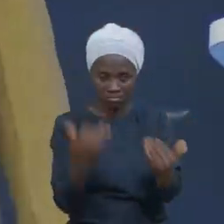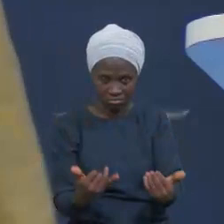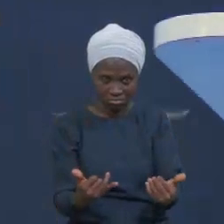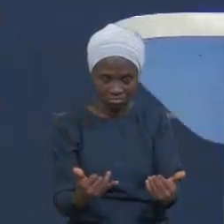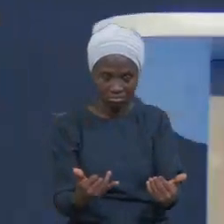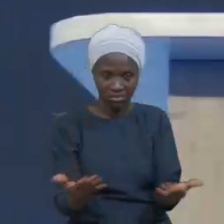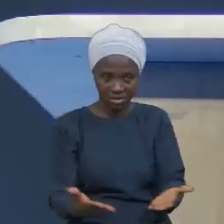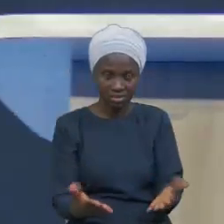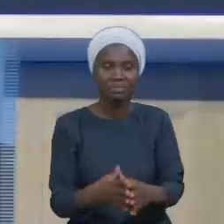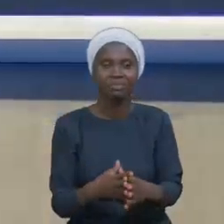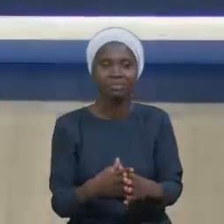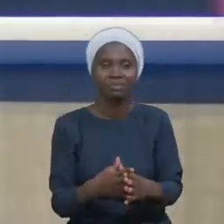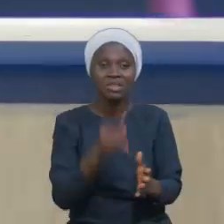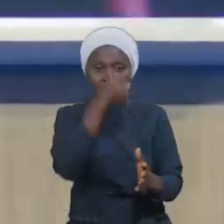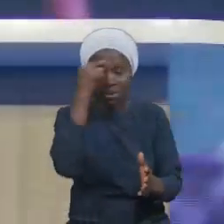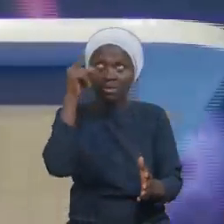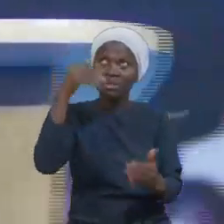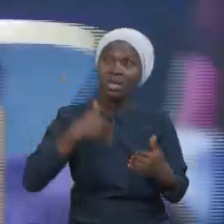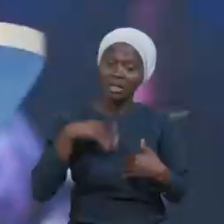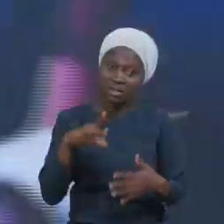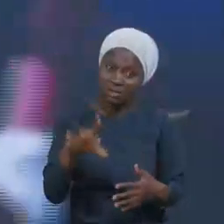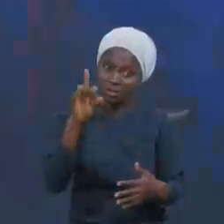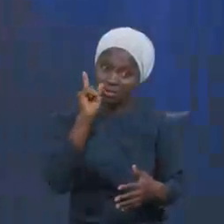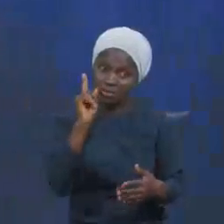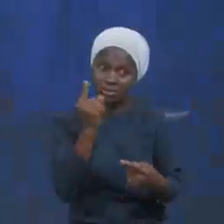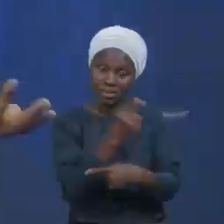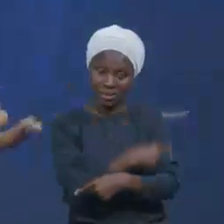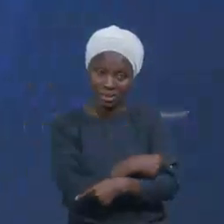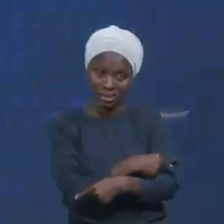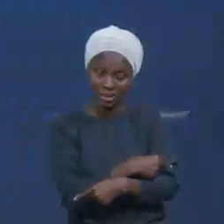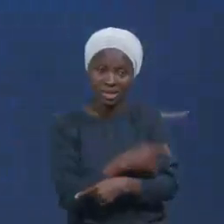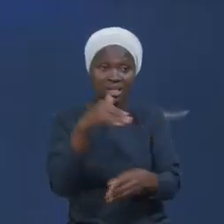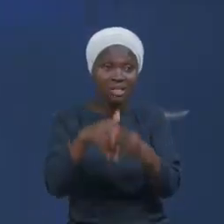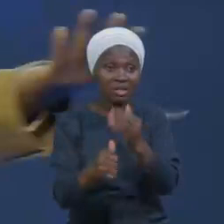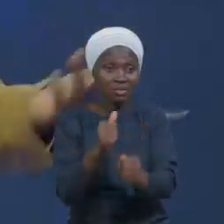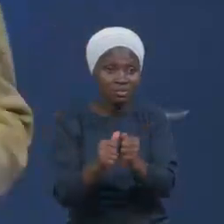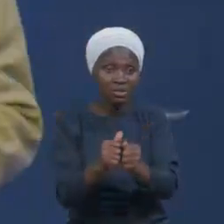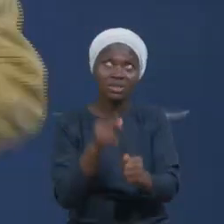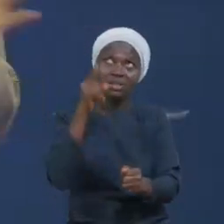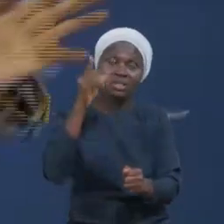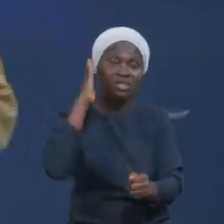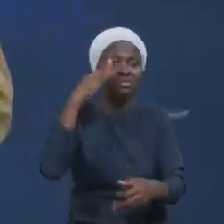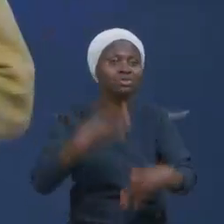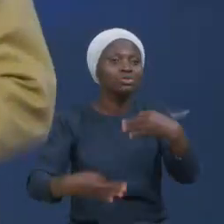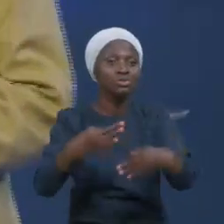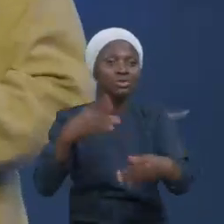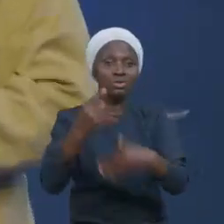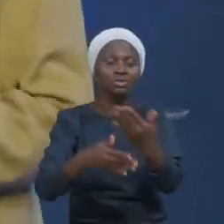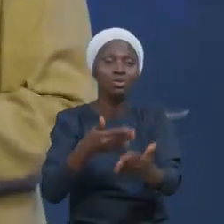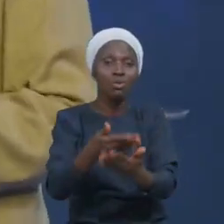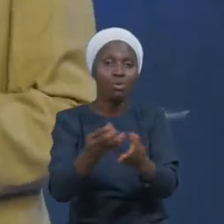today, because he has appointed a day in the which he will judge the world